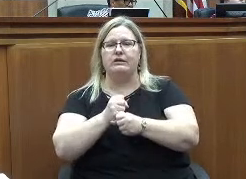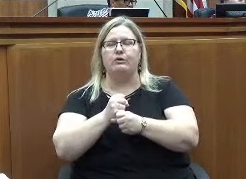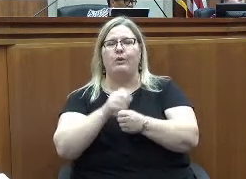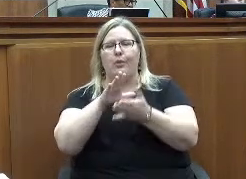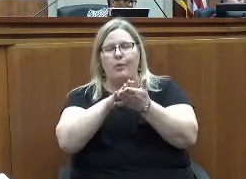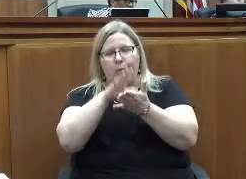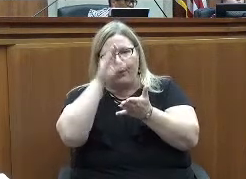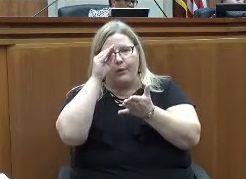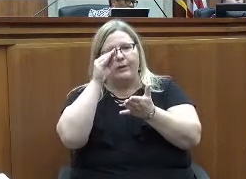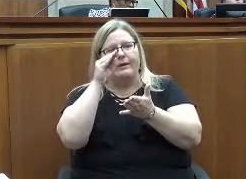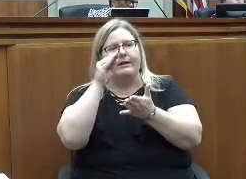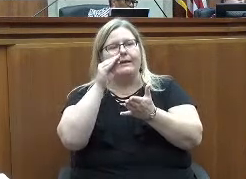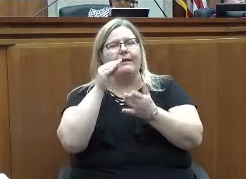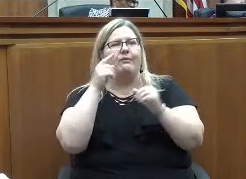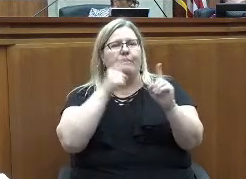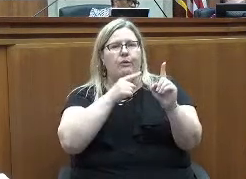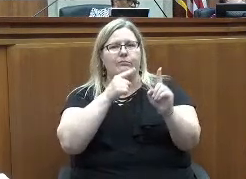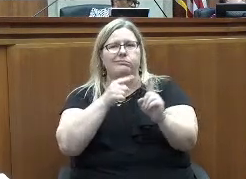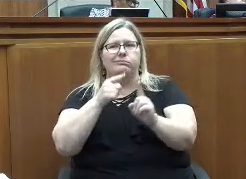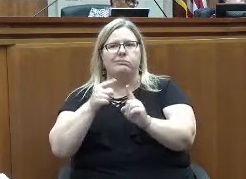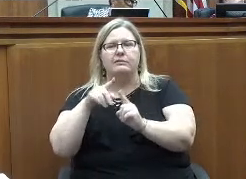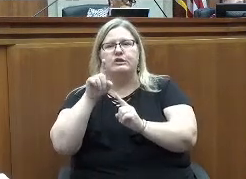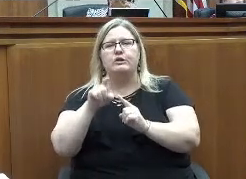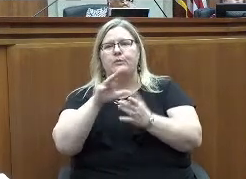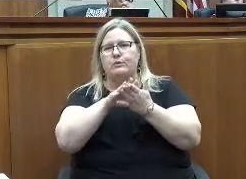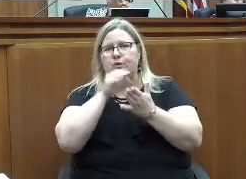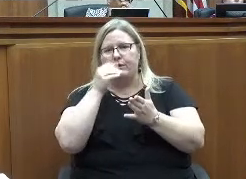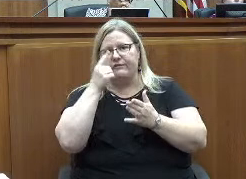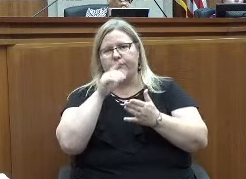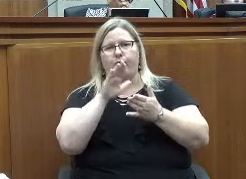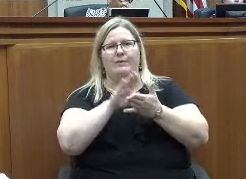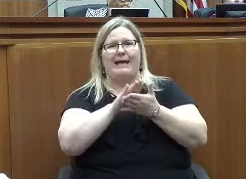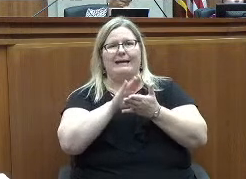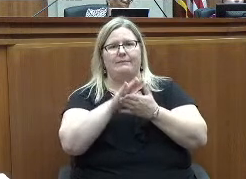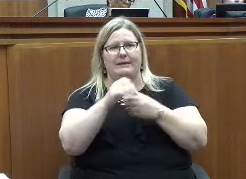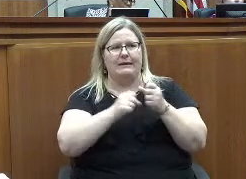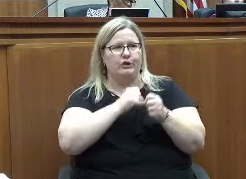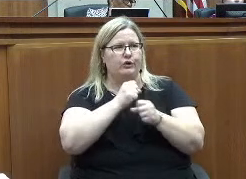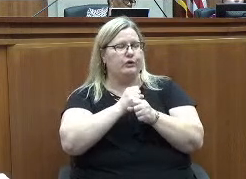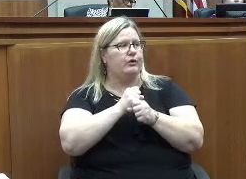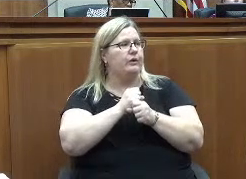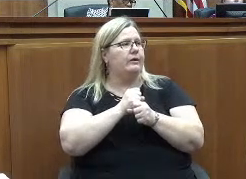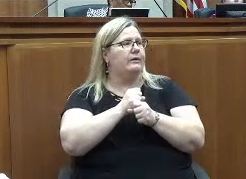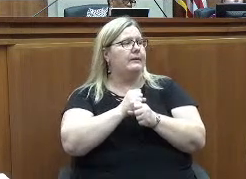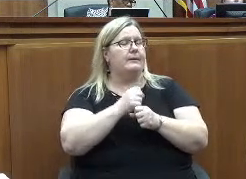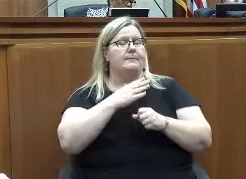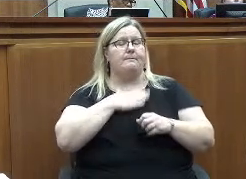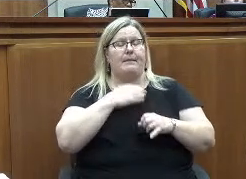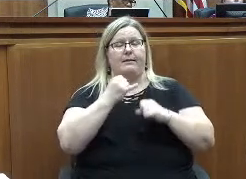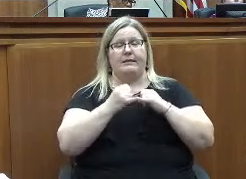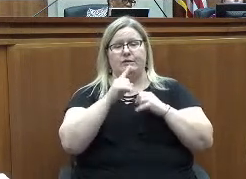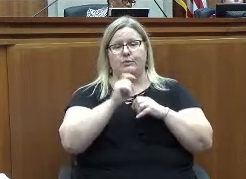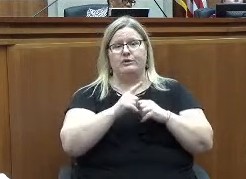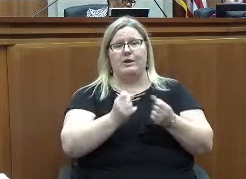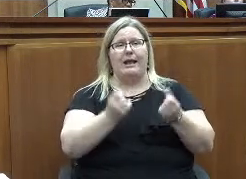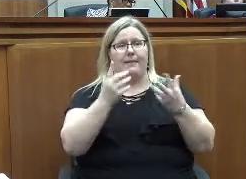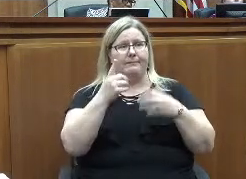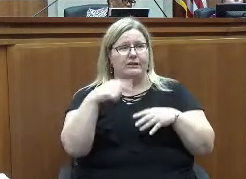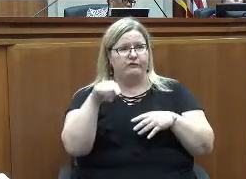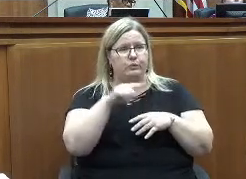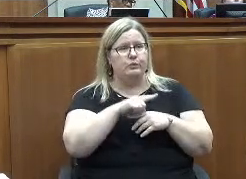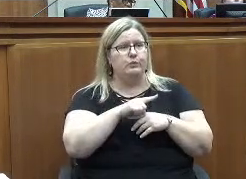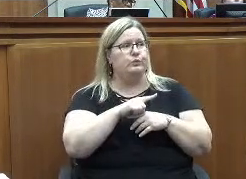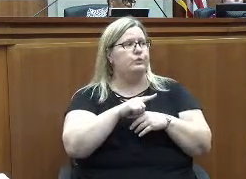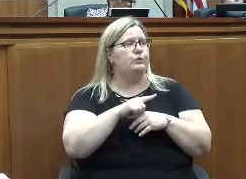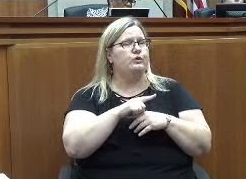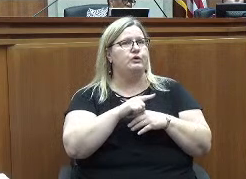learning such the goals that they were supposed to learn for the academic school year? Now, my last question is, how many of you